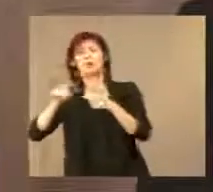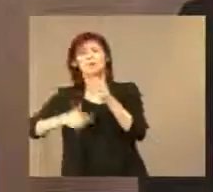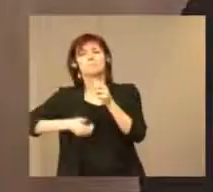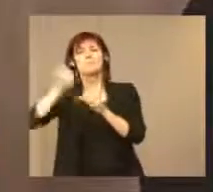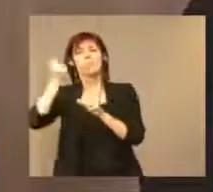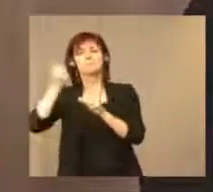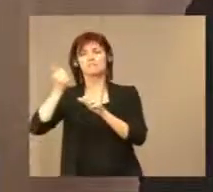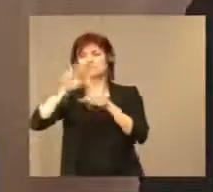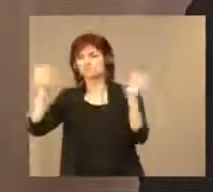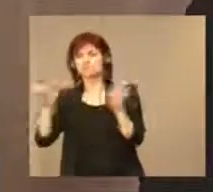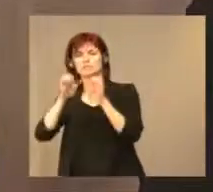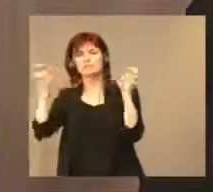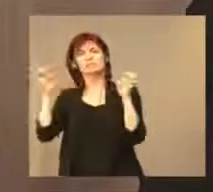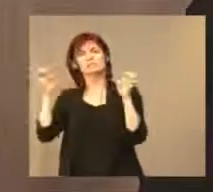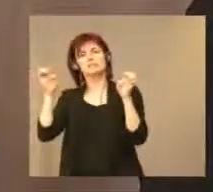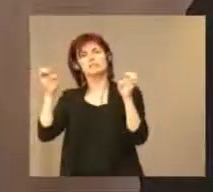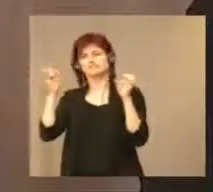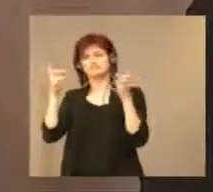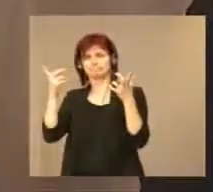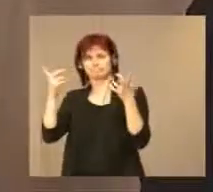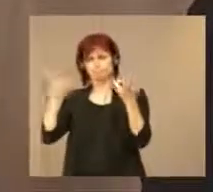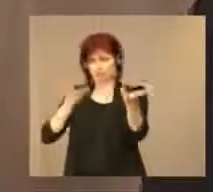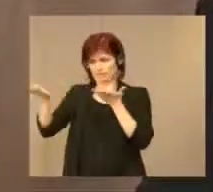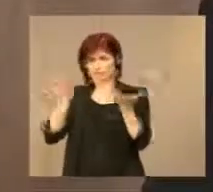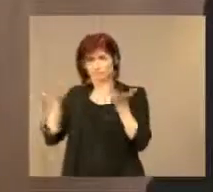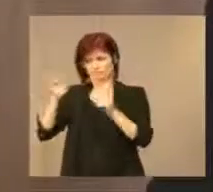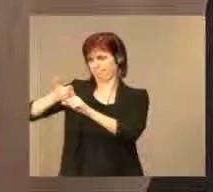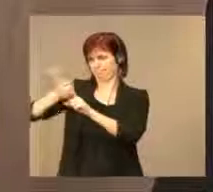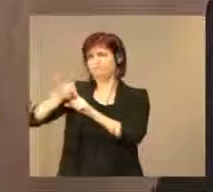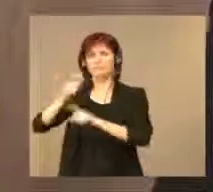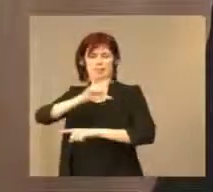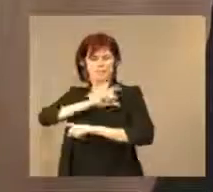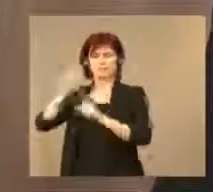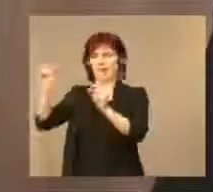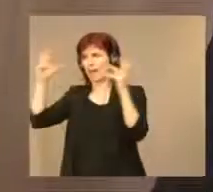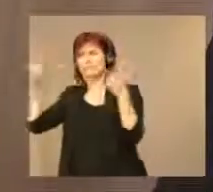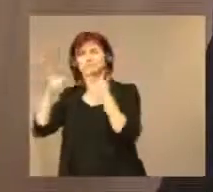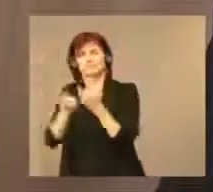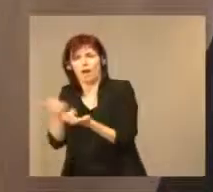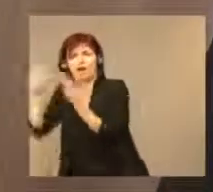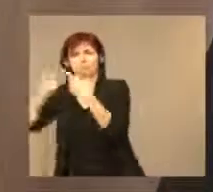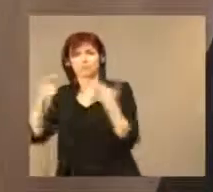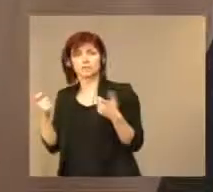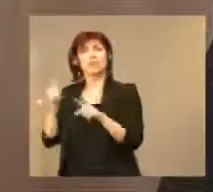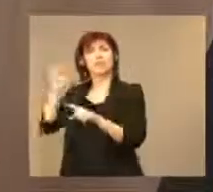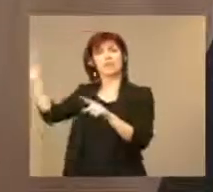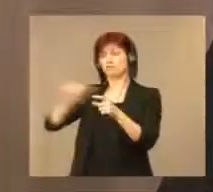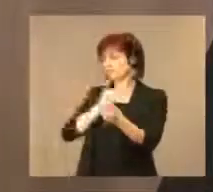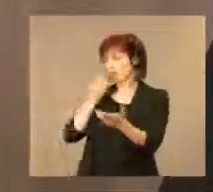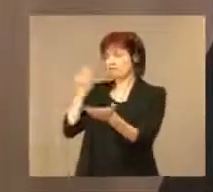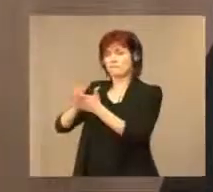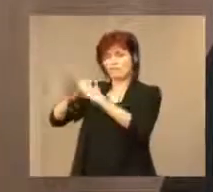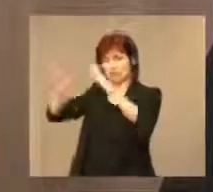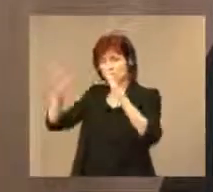and their fire department have learned sign language, in order that when they're responding to a home